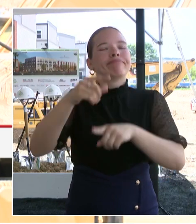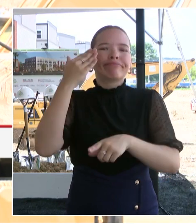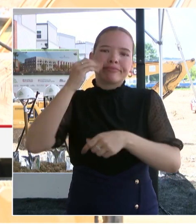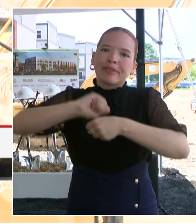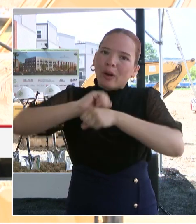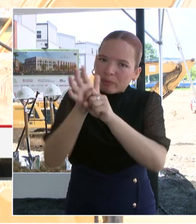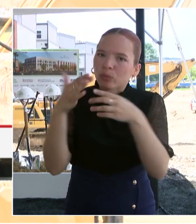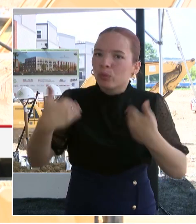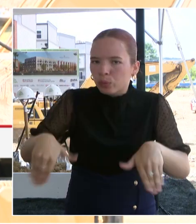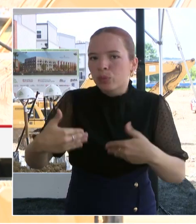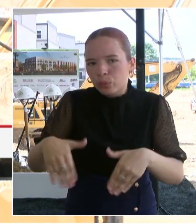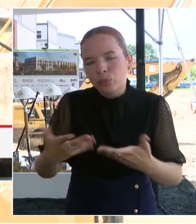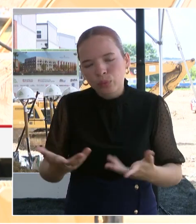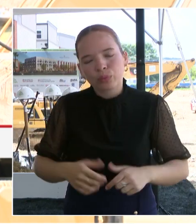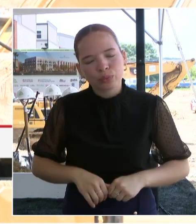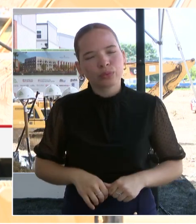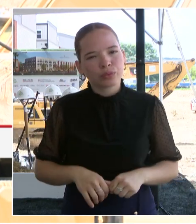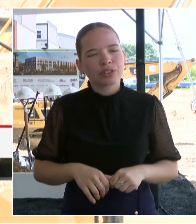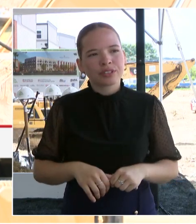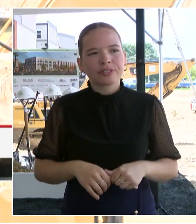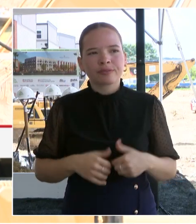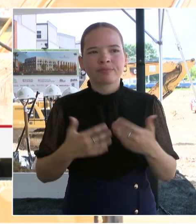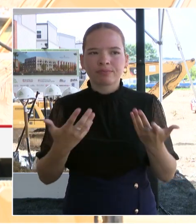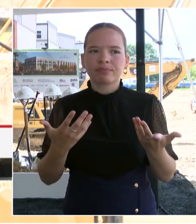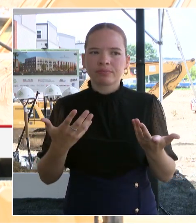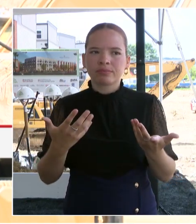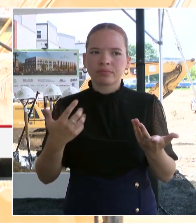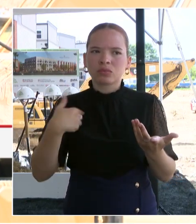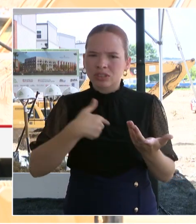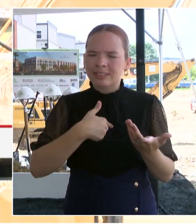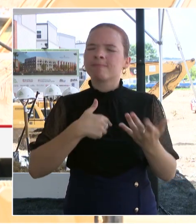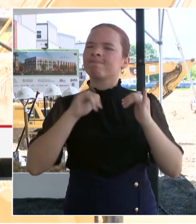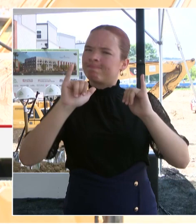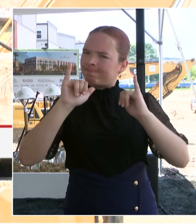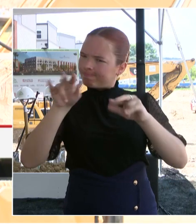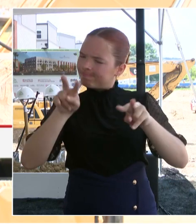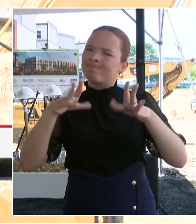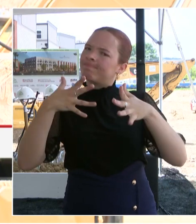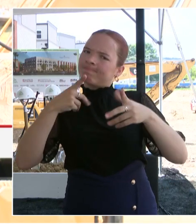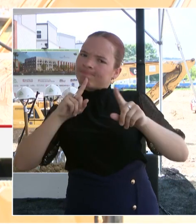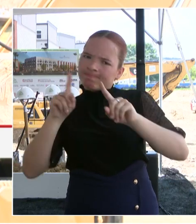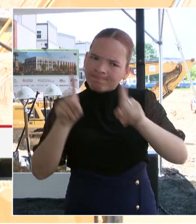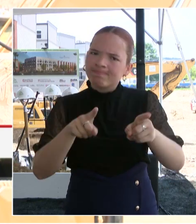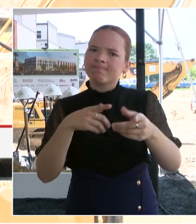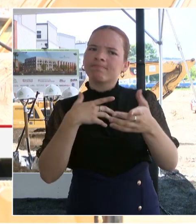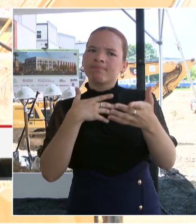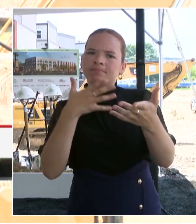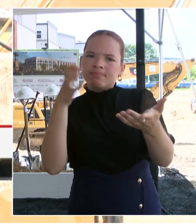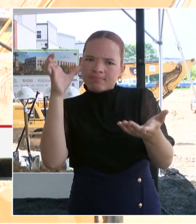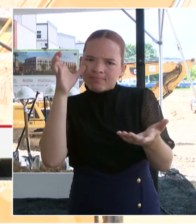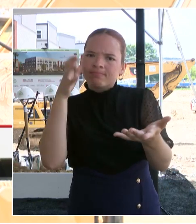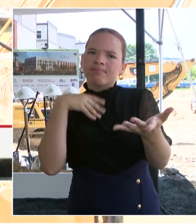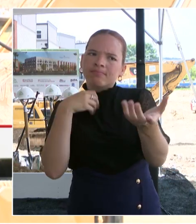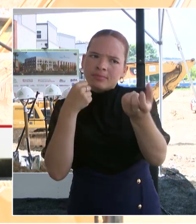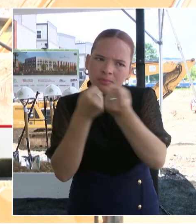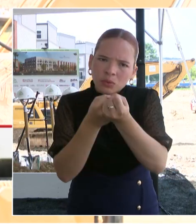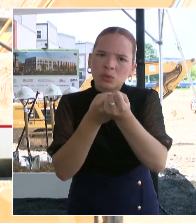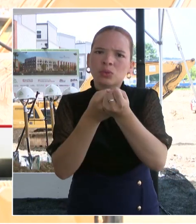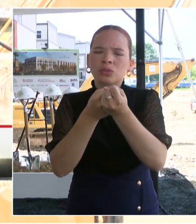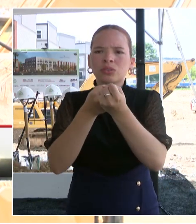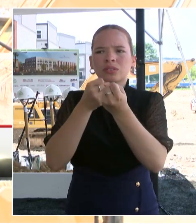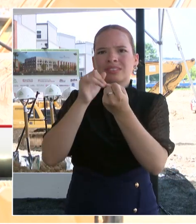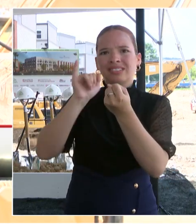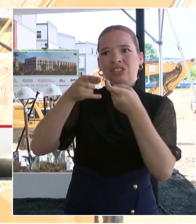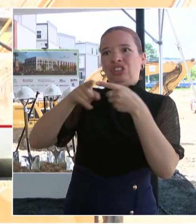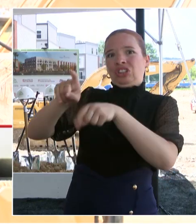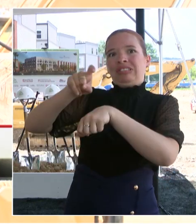to needs. I will tell you that throughout the pandemic, we kept everyone housed, and that was me and my senior team going household